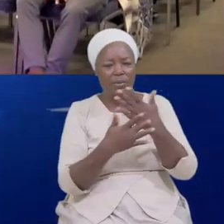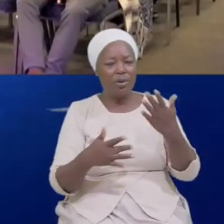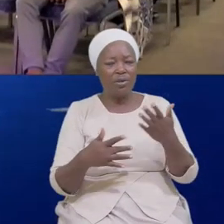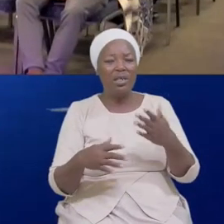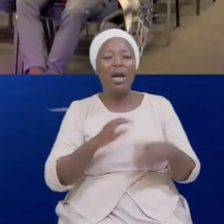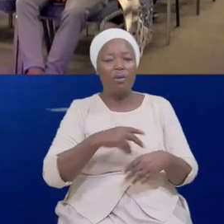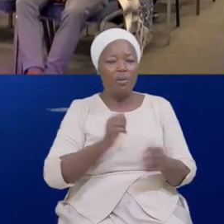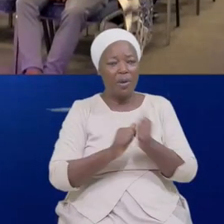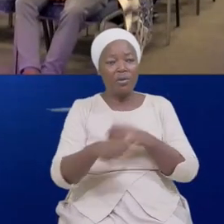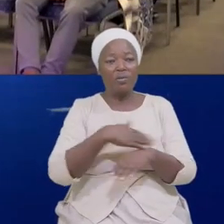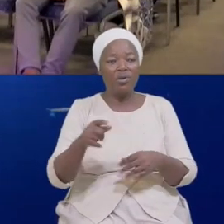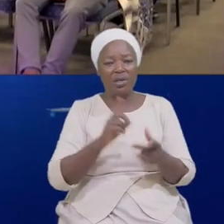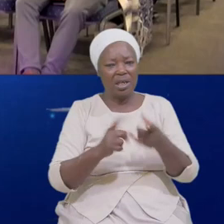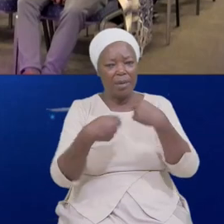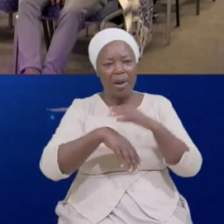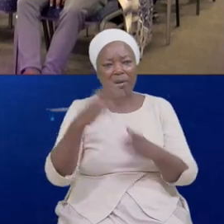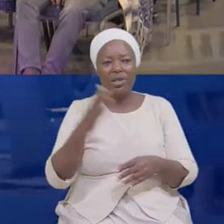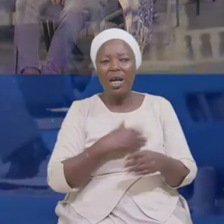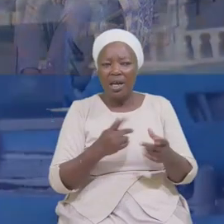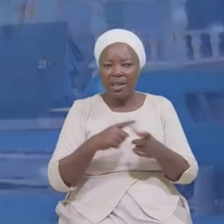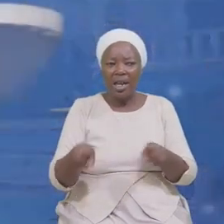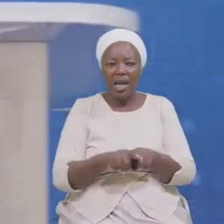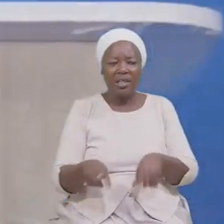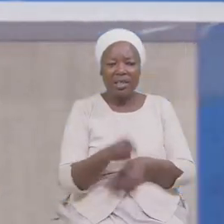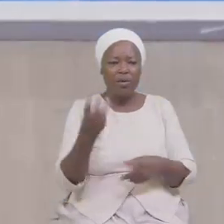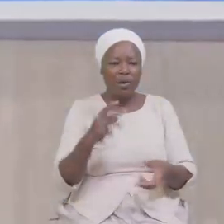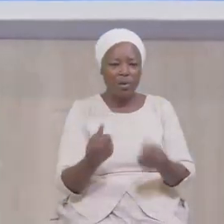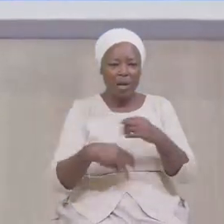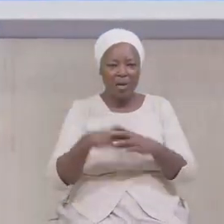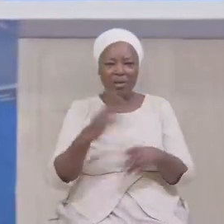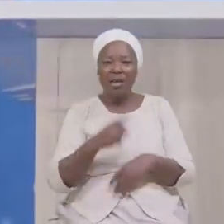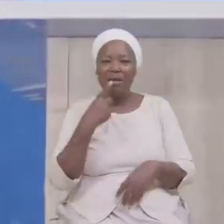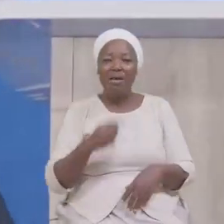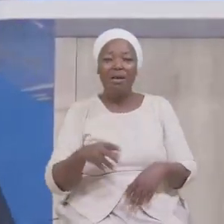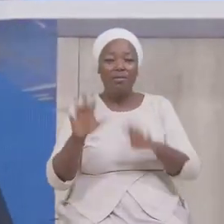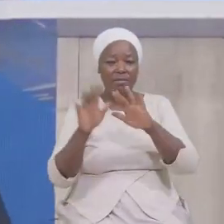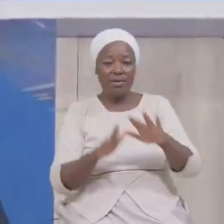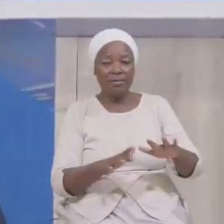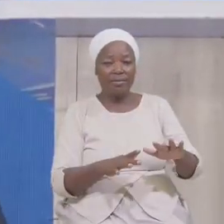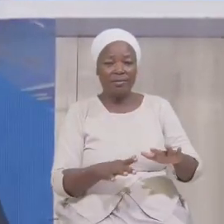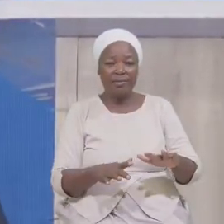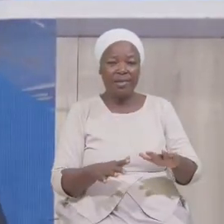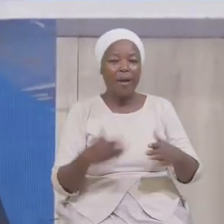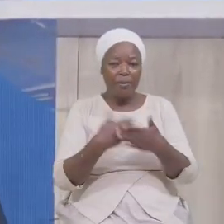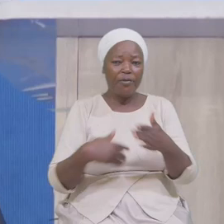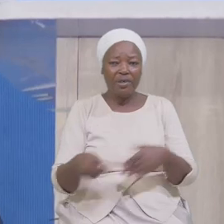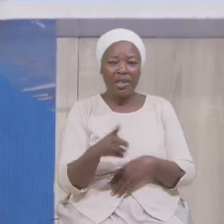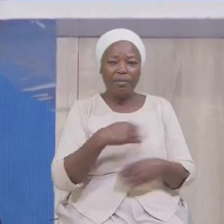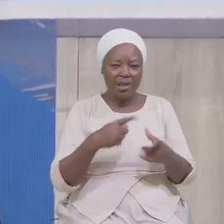They came out. And as they were coming out, there was the Red Sea before them. And Pharaoh